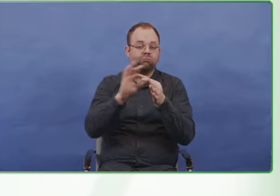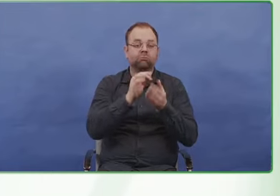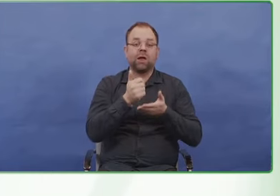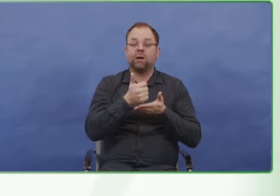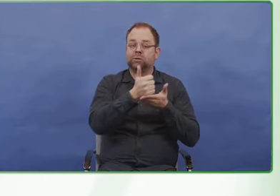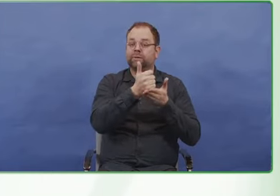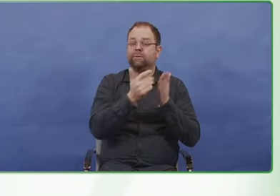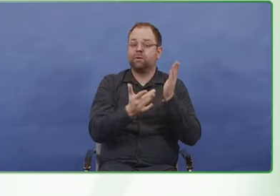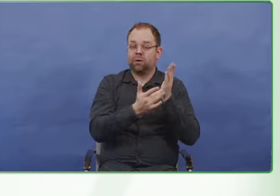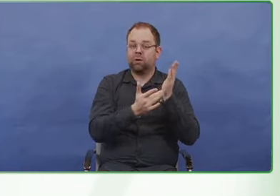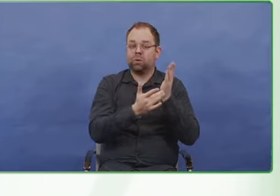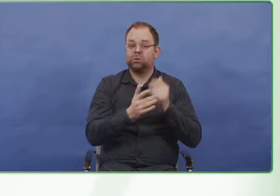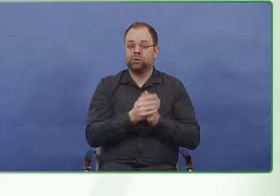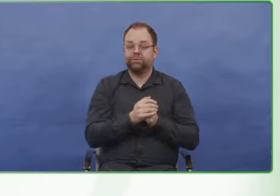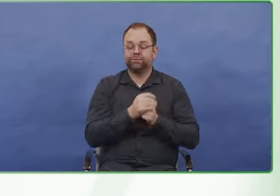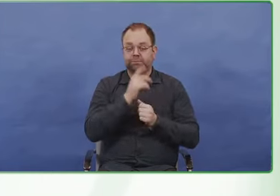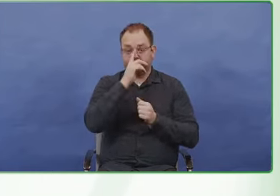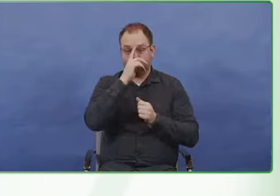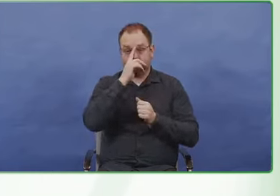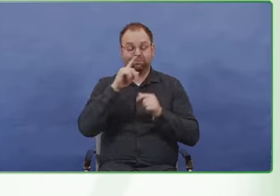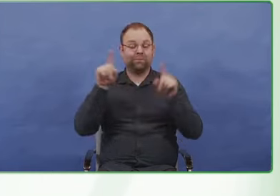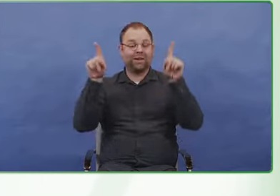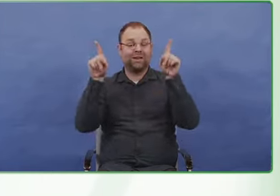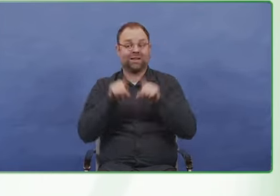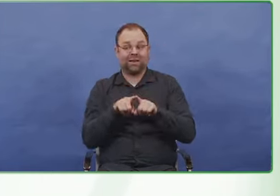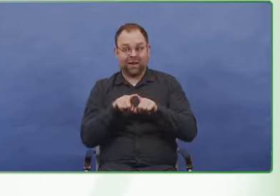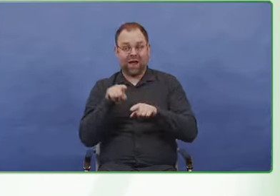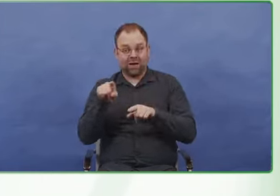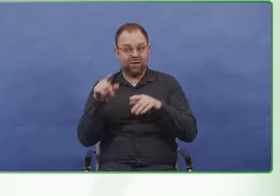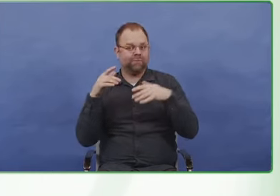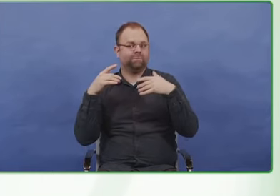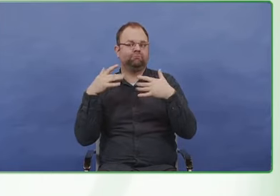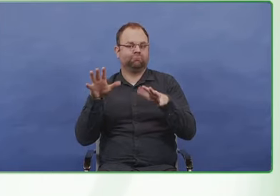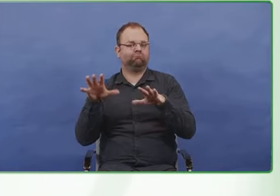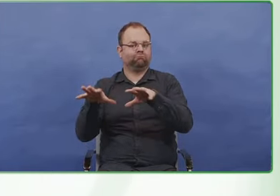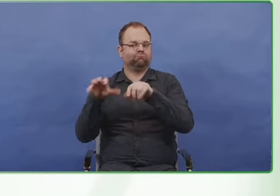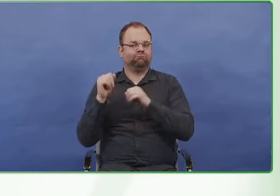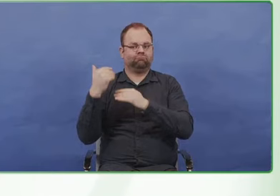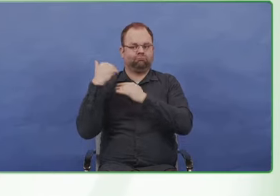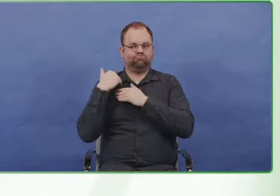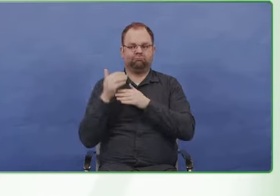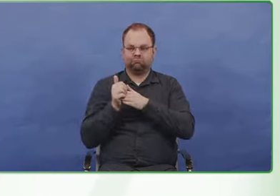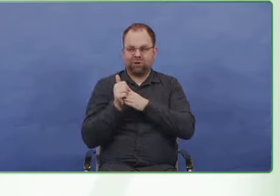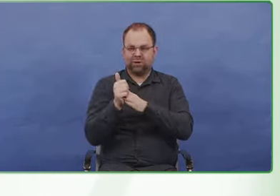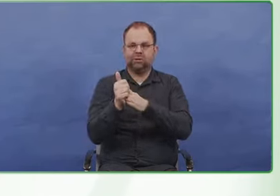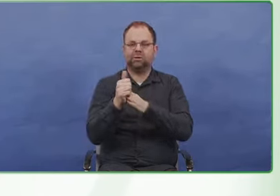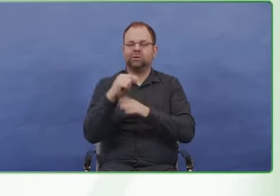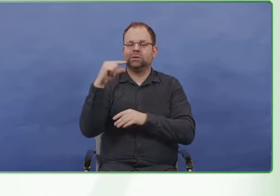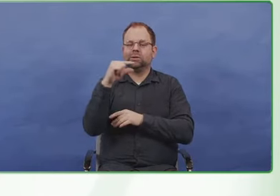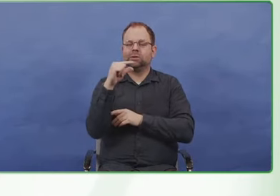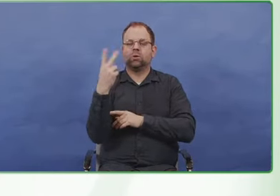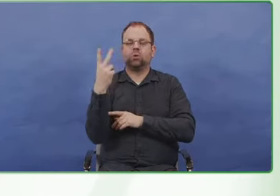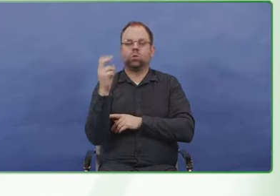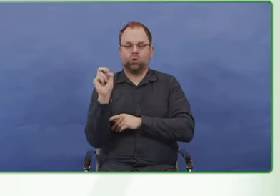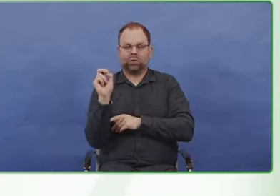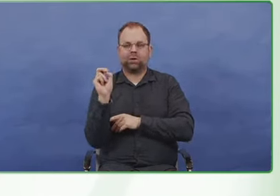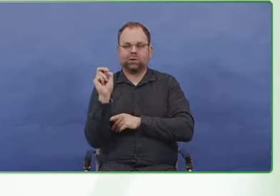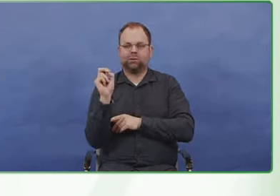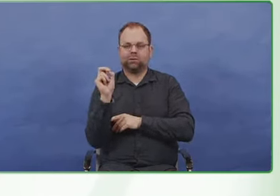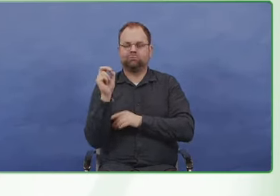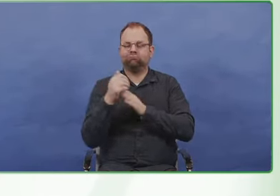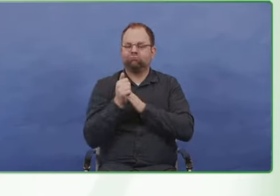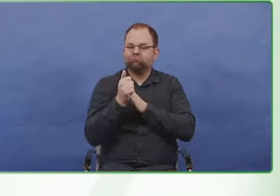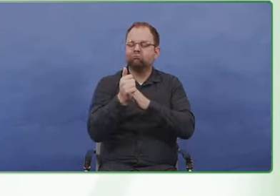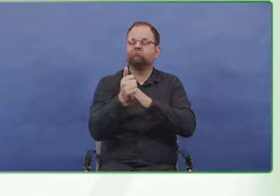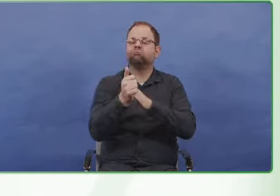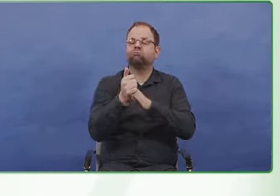we have about 2.2% of the Indian population as persons with disabilities. It's about 30